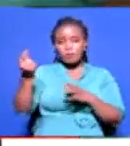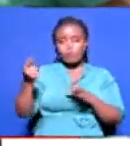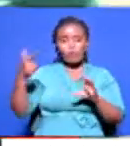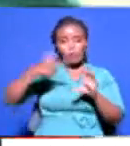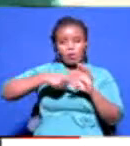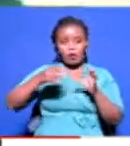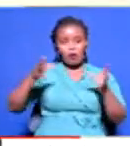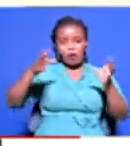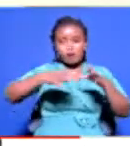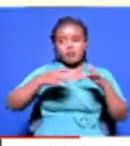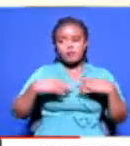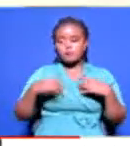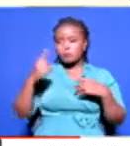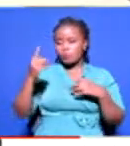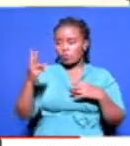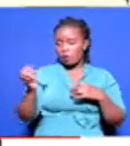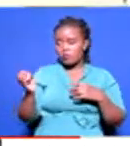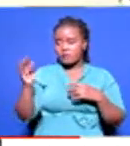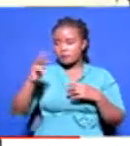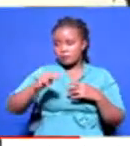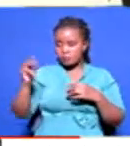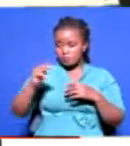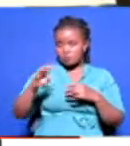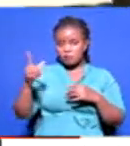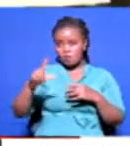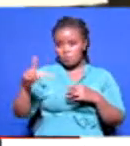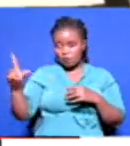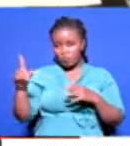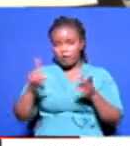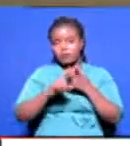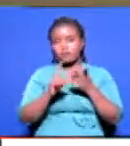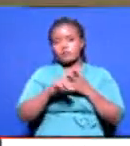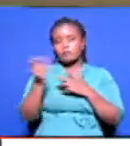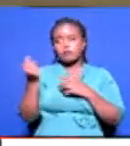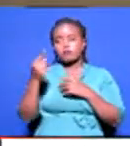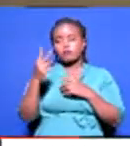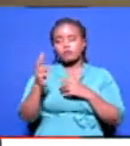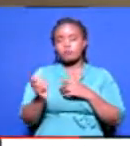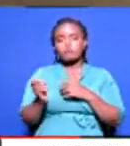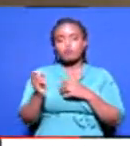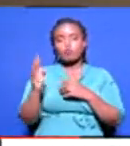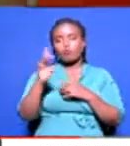of super petrol and 212 million litres of diesel.